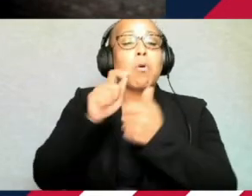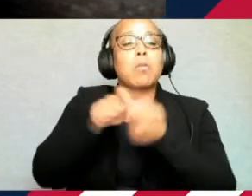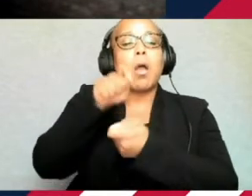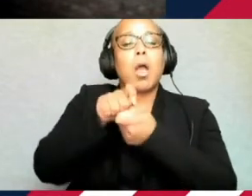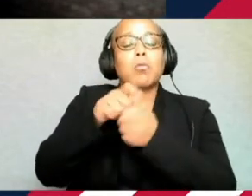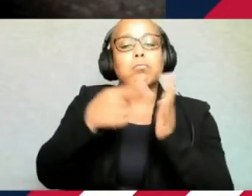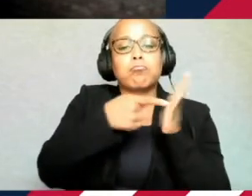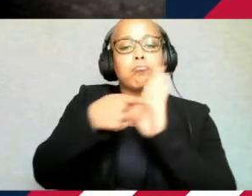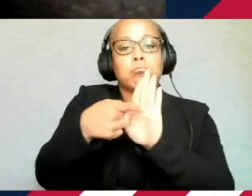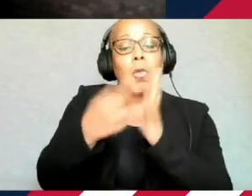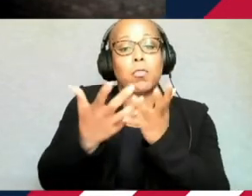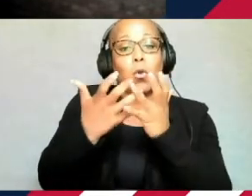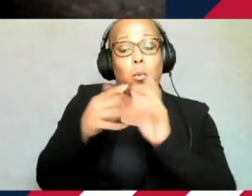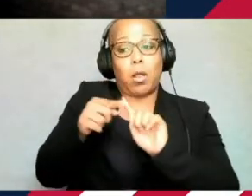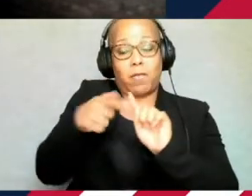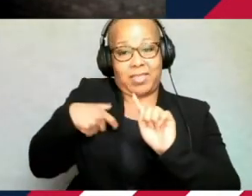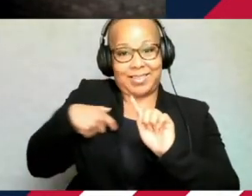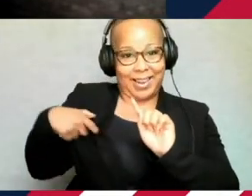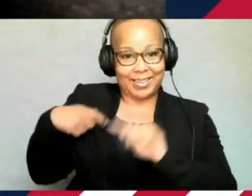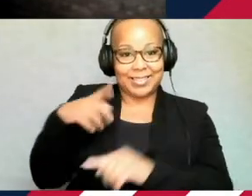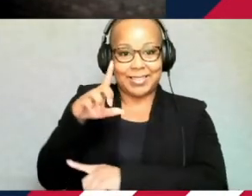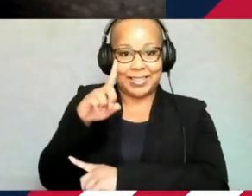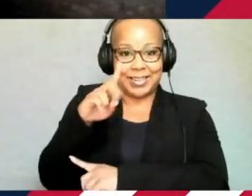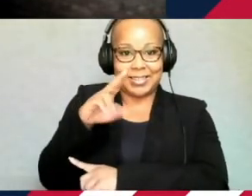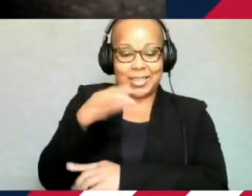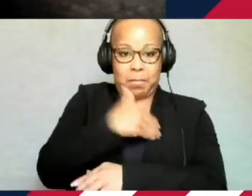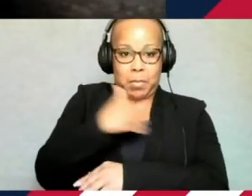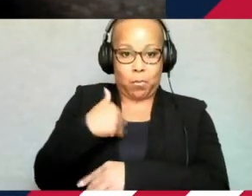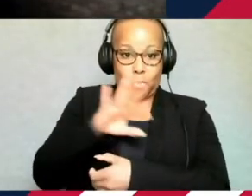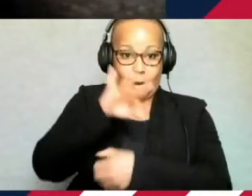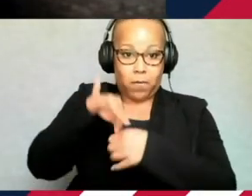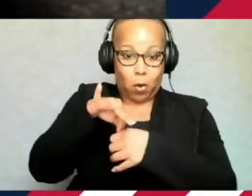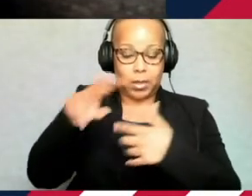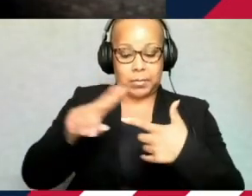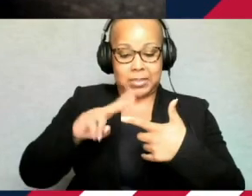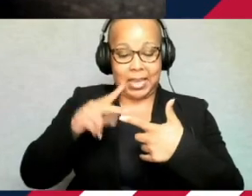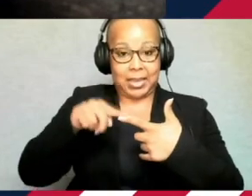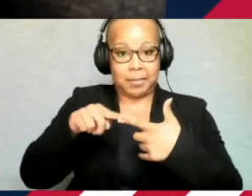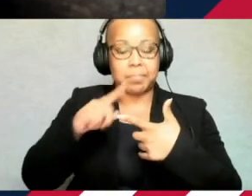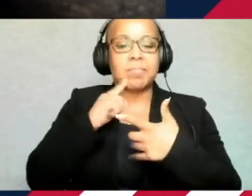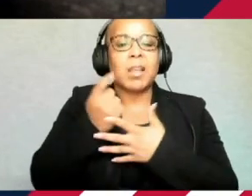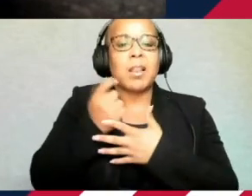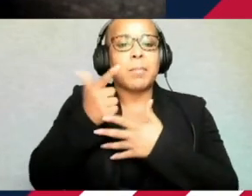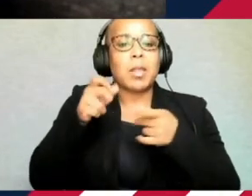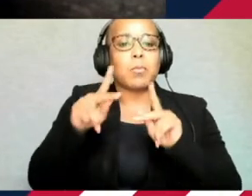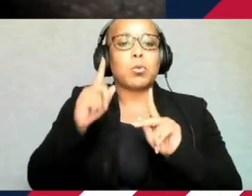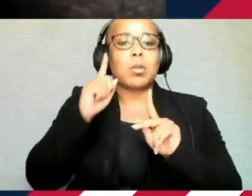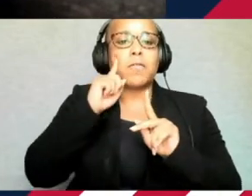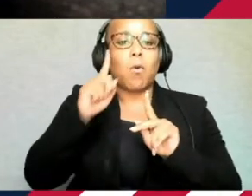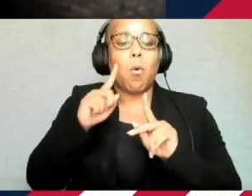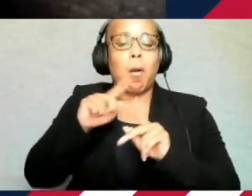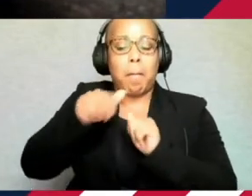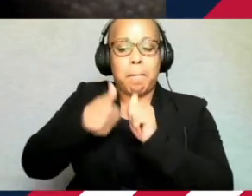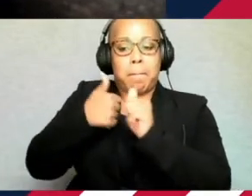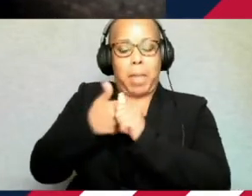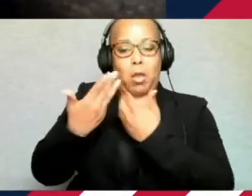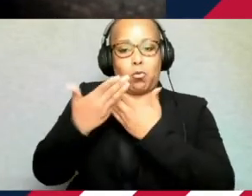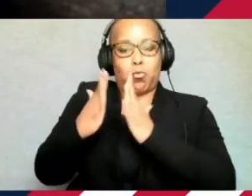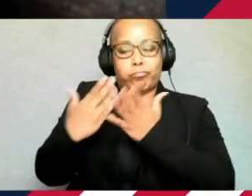the will of the delegates and the DNC members who are voting. Second, it eliminates the opportunity for backroom horse trading and